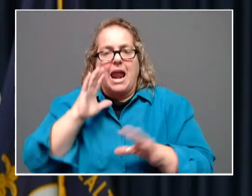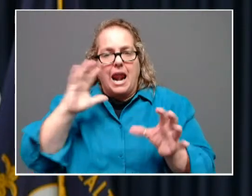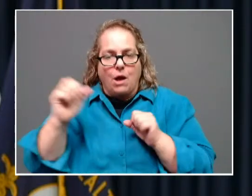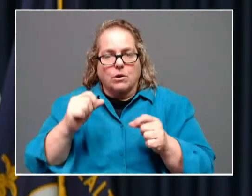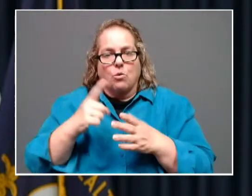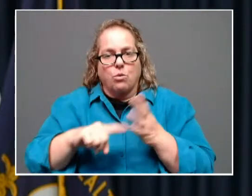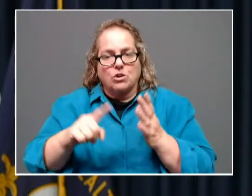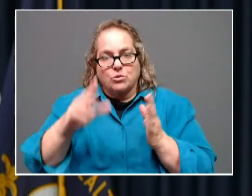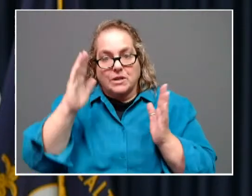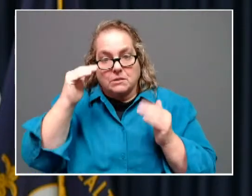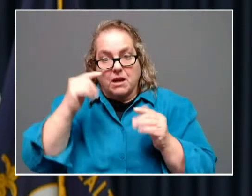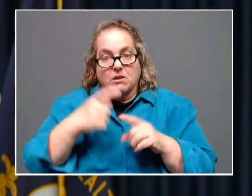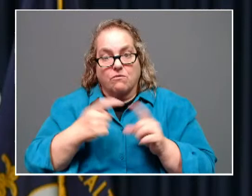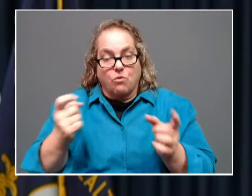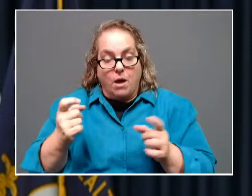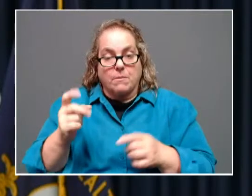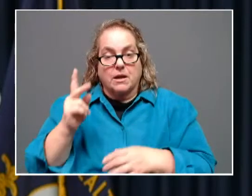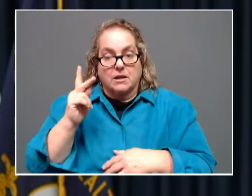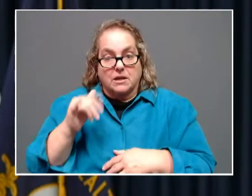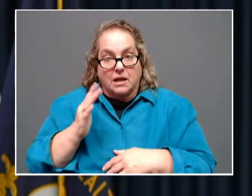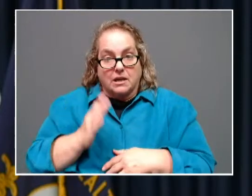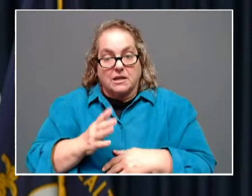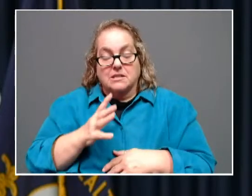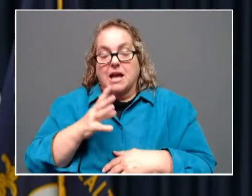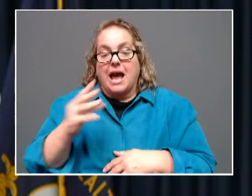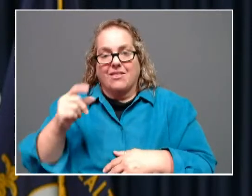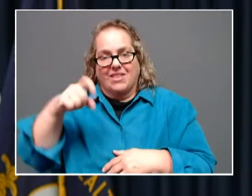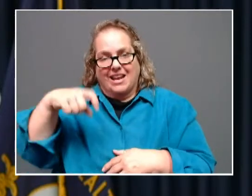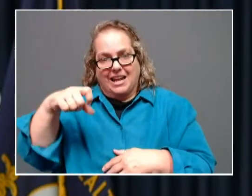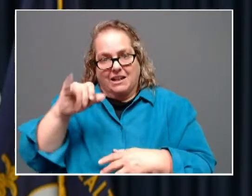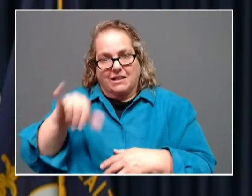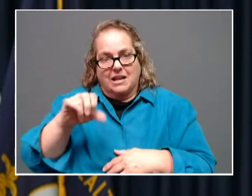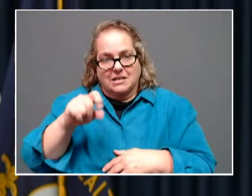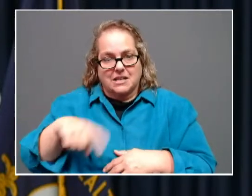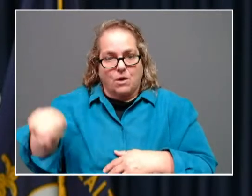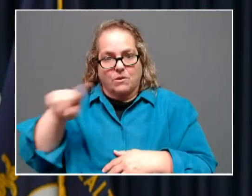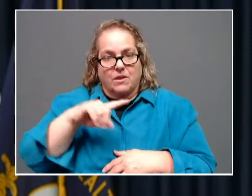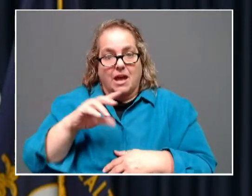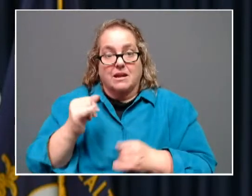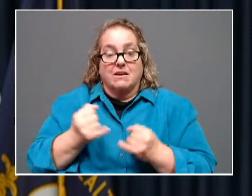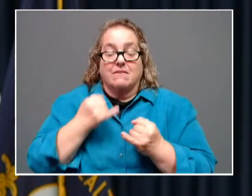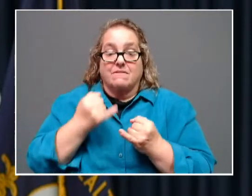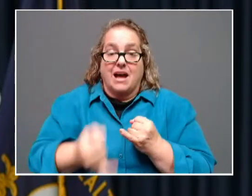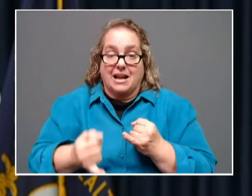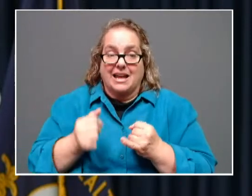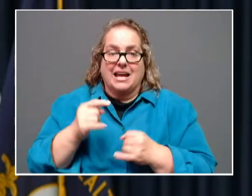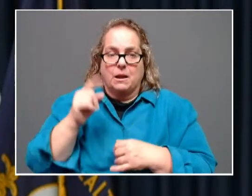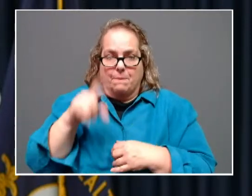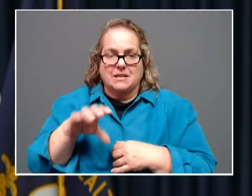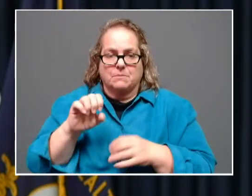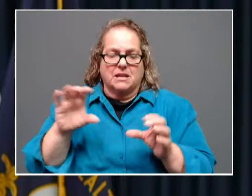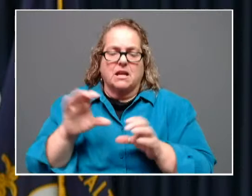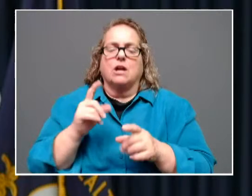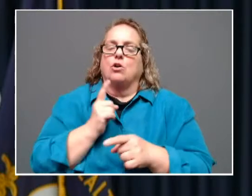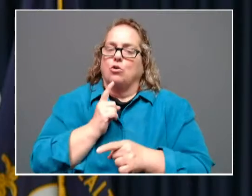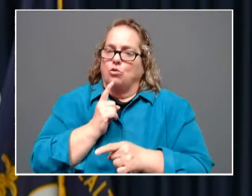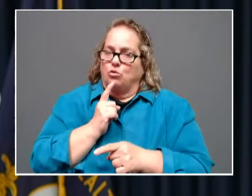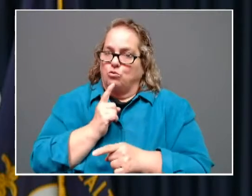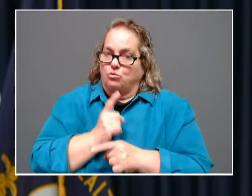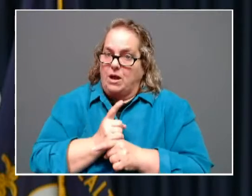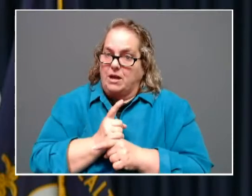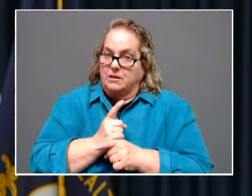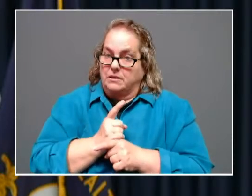their Commonwealth and the need that is out there. But I finally add that it's got to be done right. And I believe that we have